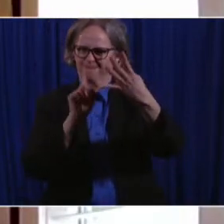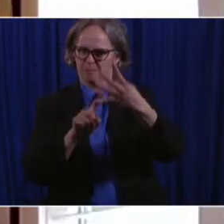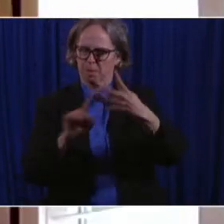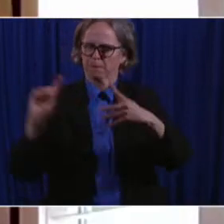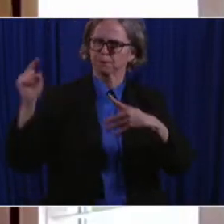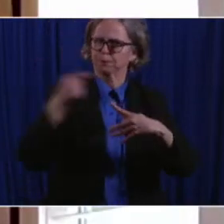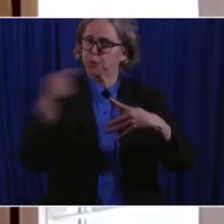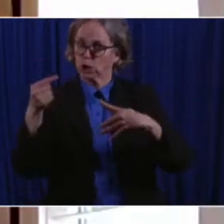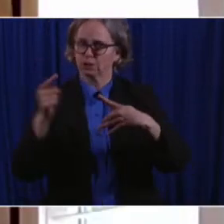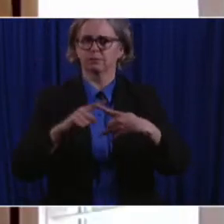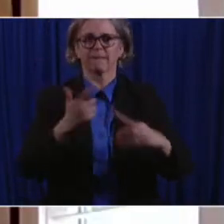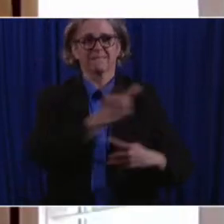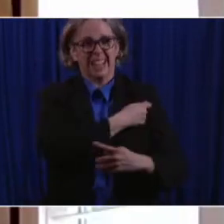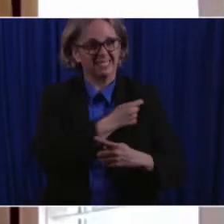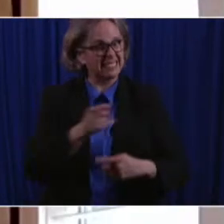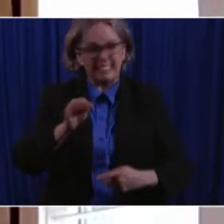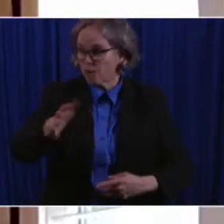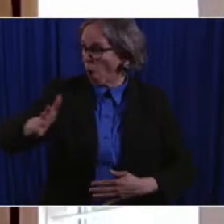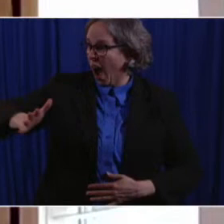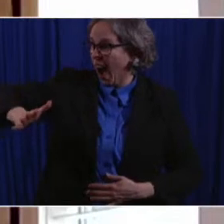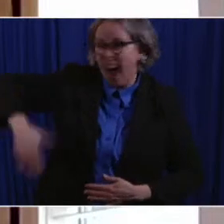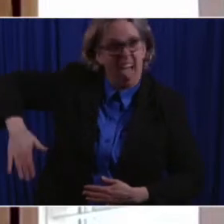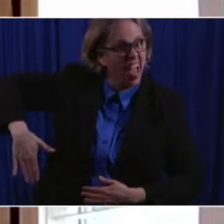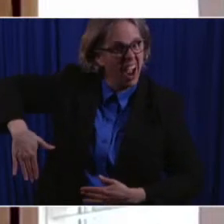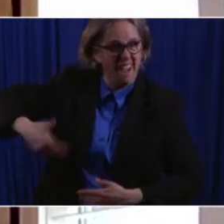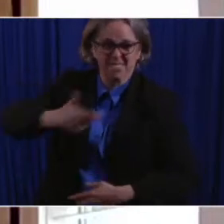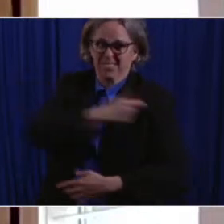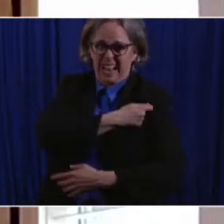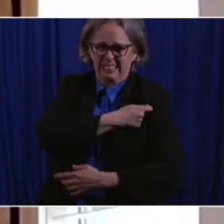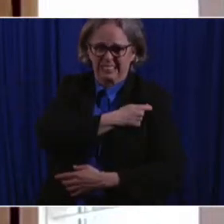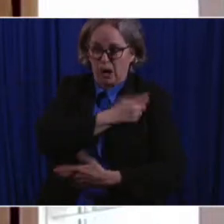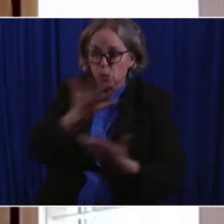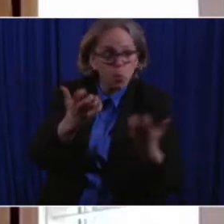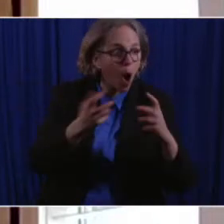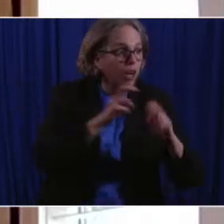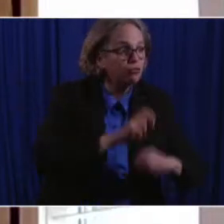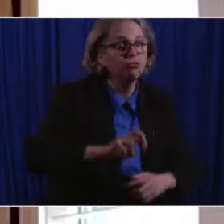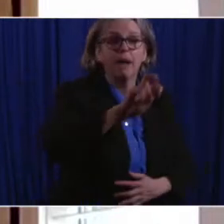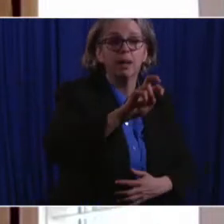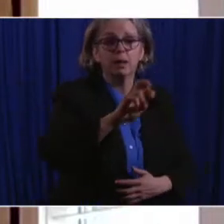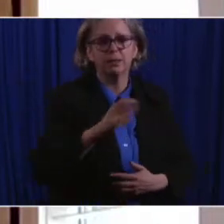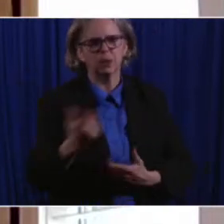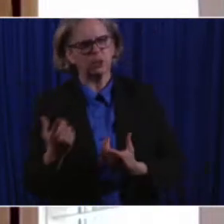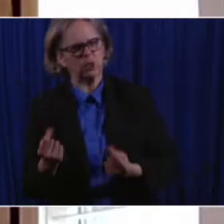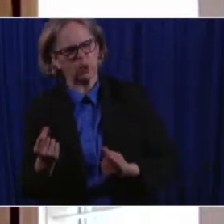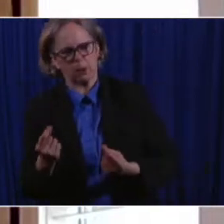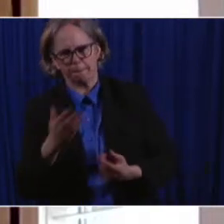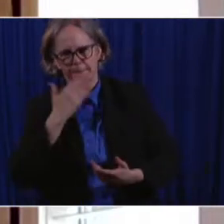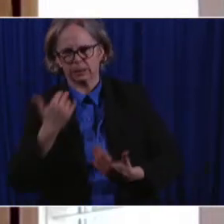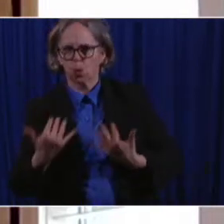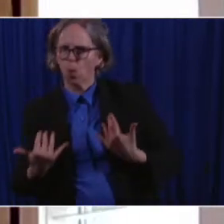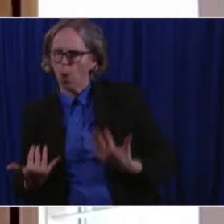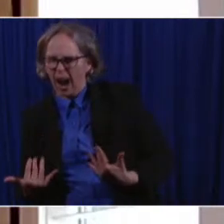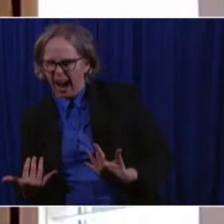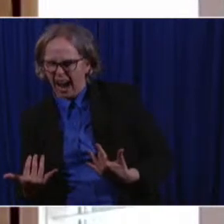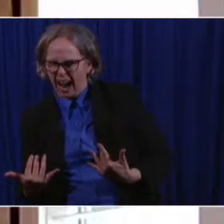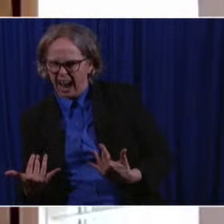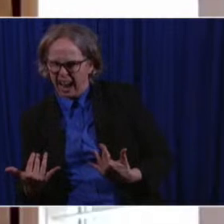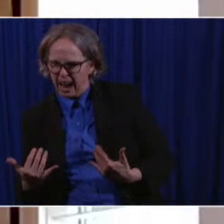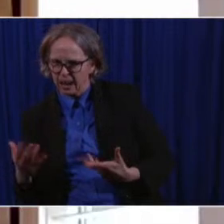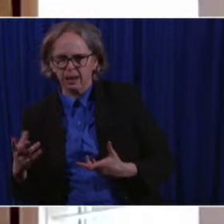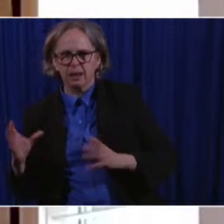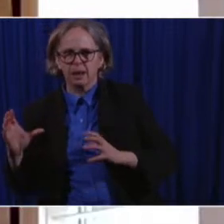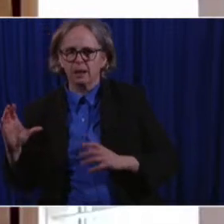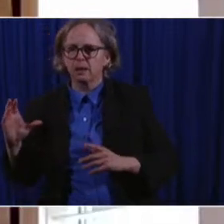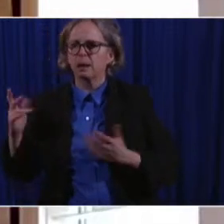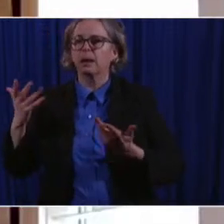vaccinated, limit your activities outside the home for a couple of weeks after you return, and get tested